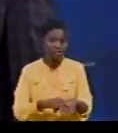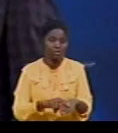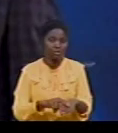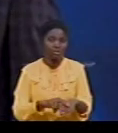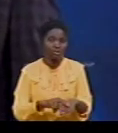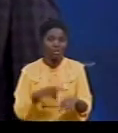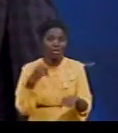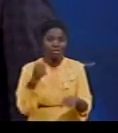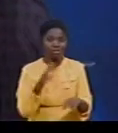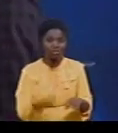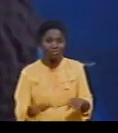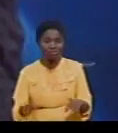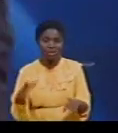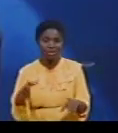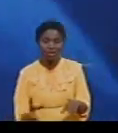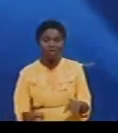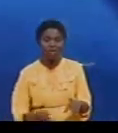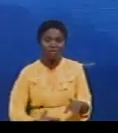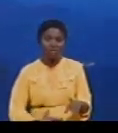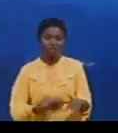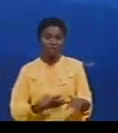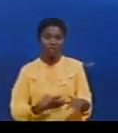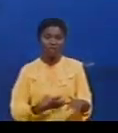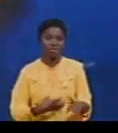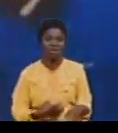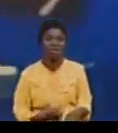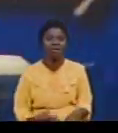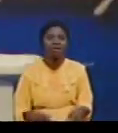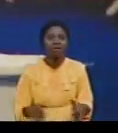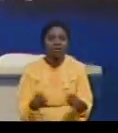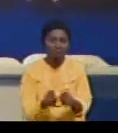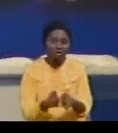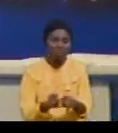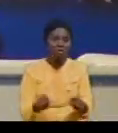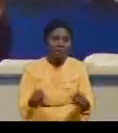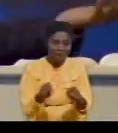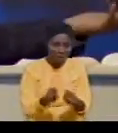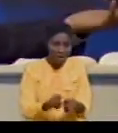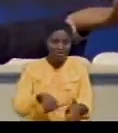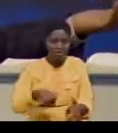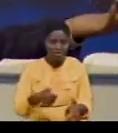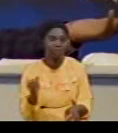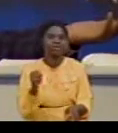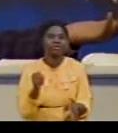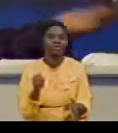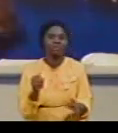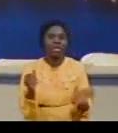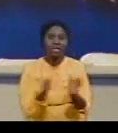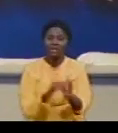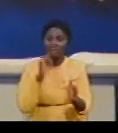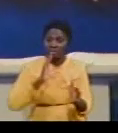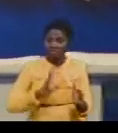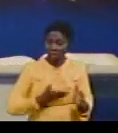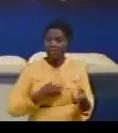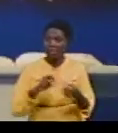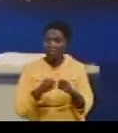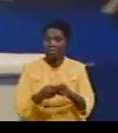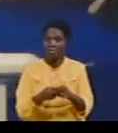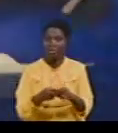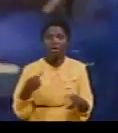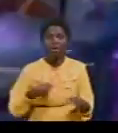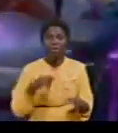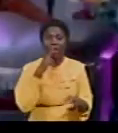the children of wrath, even as others. That's a problem. We were